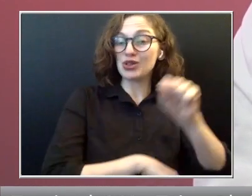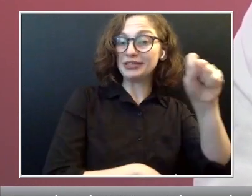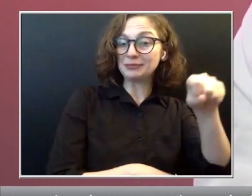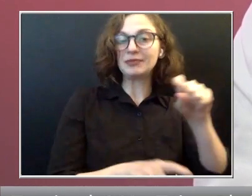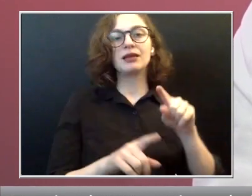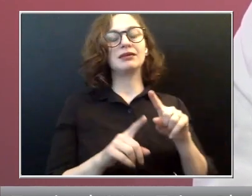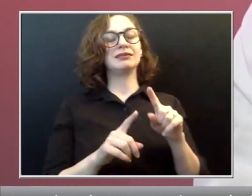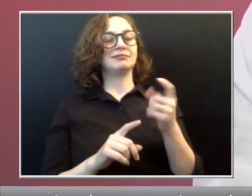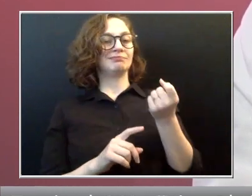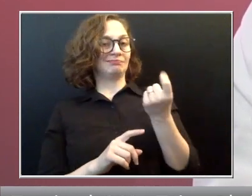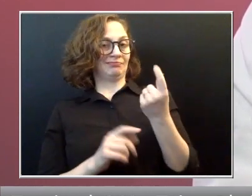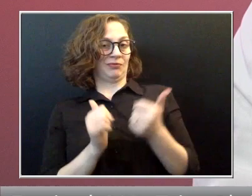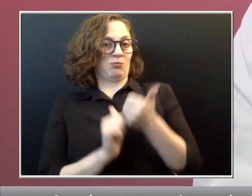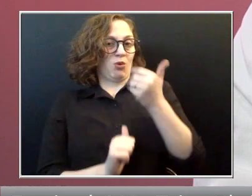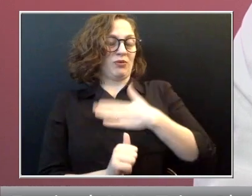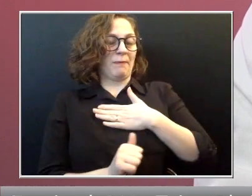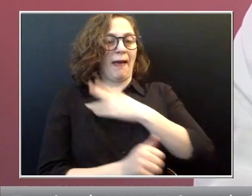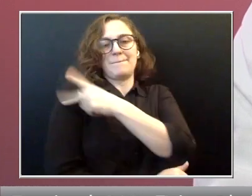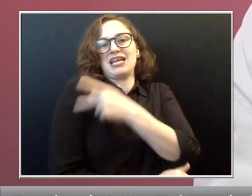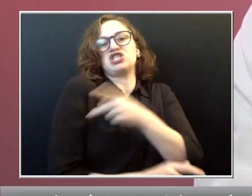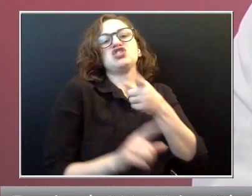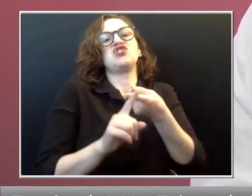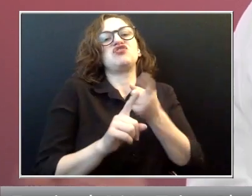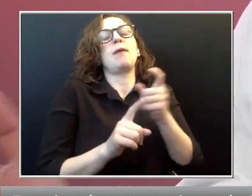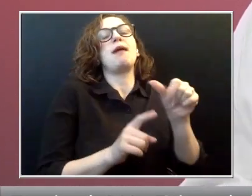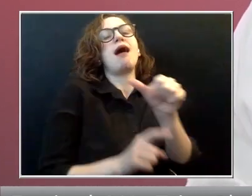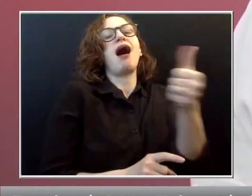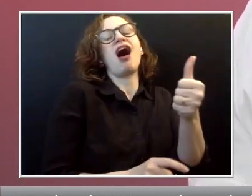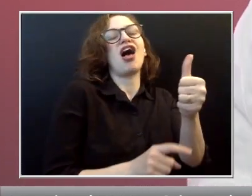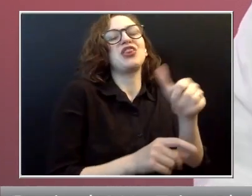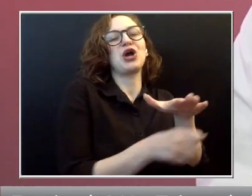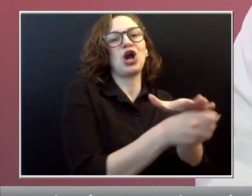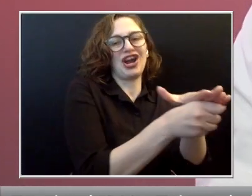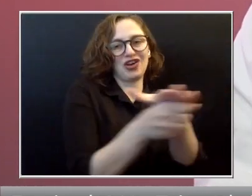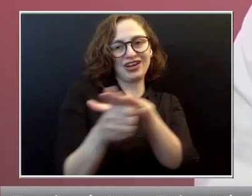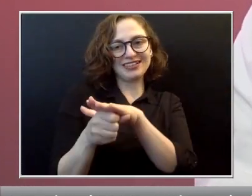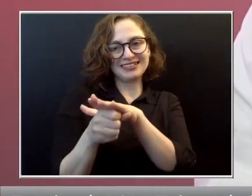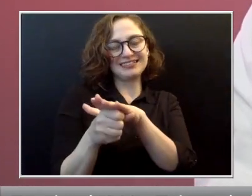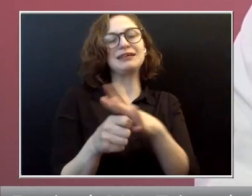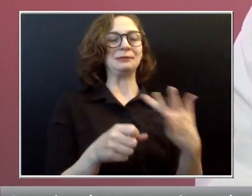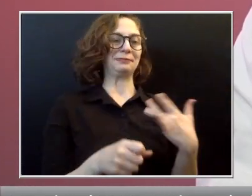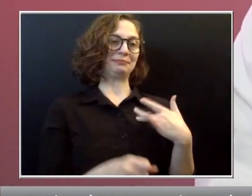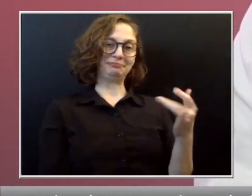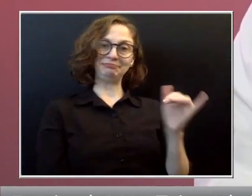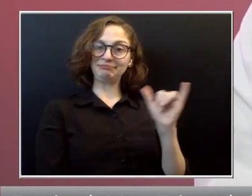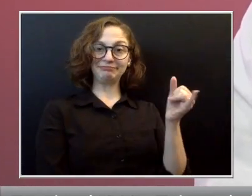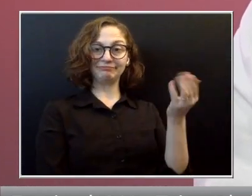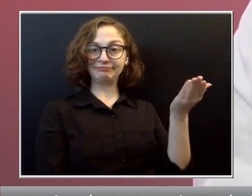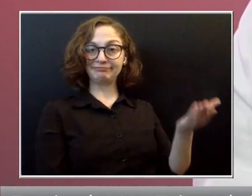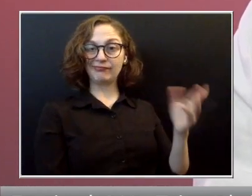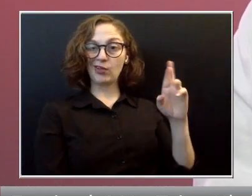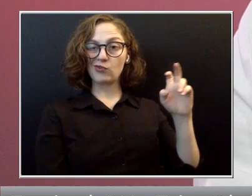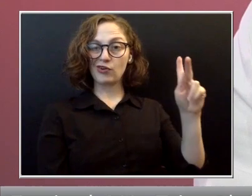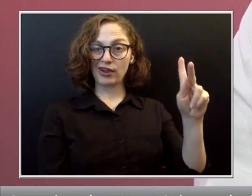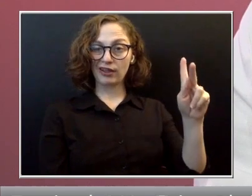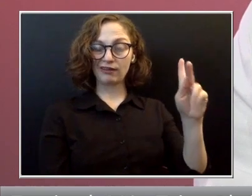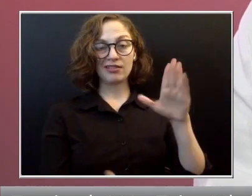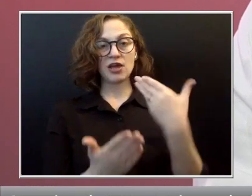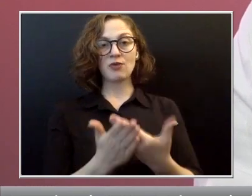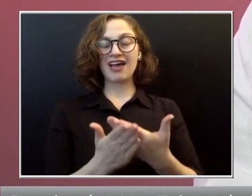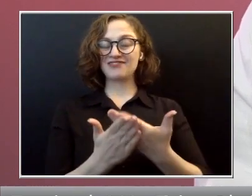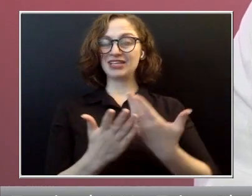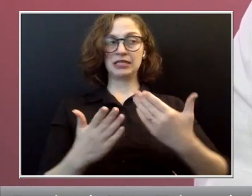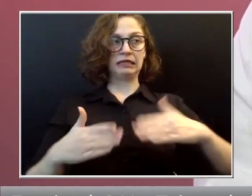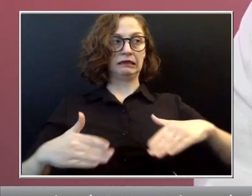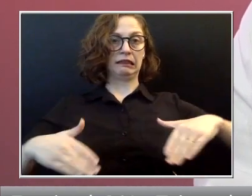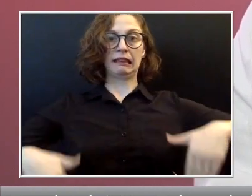from other areas, other centers, it's generally patients like Rick who come very late, and some of the early